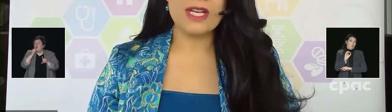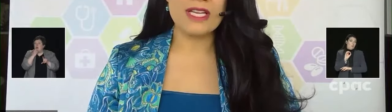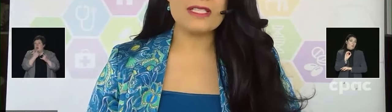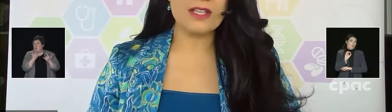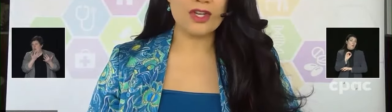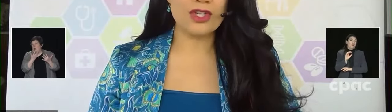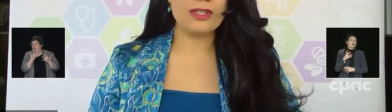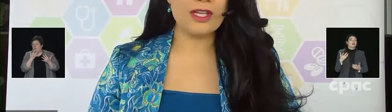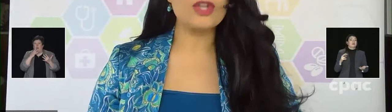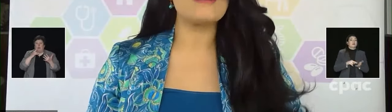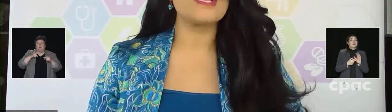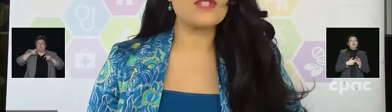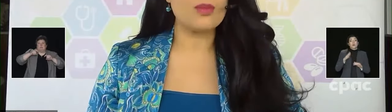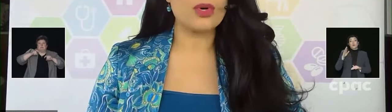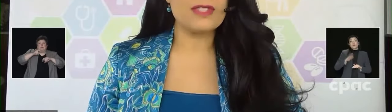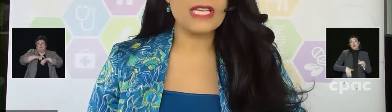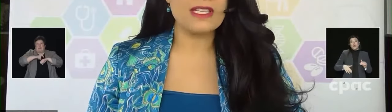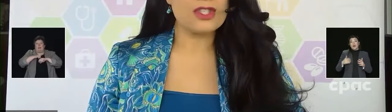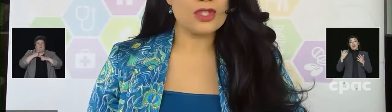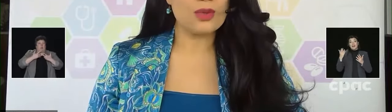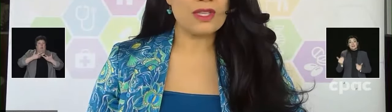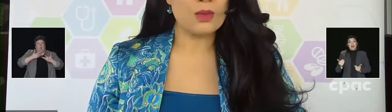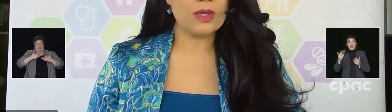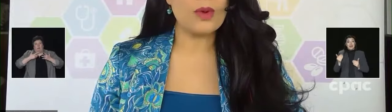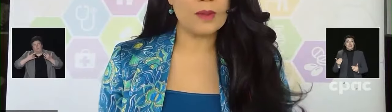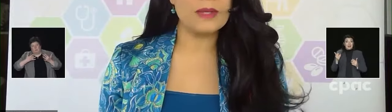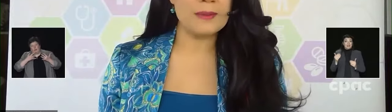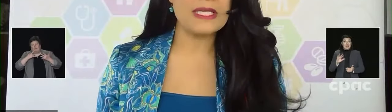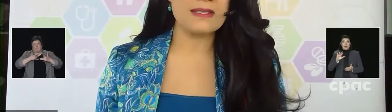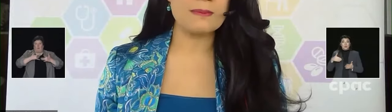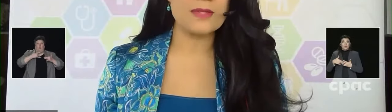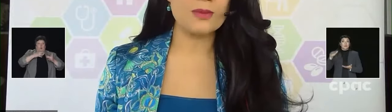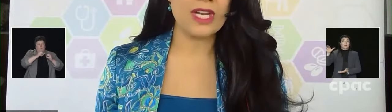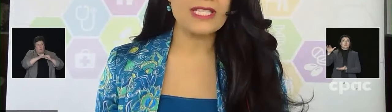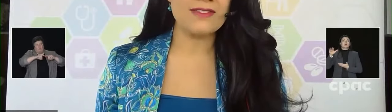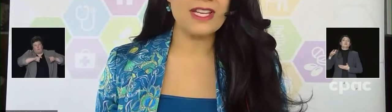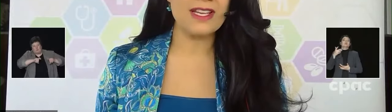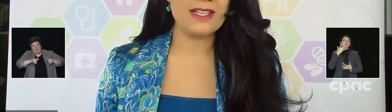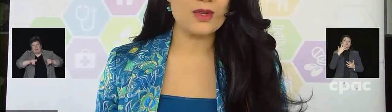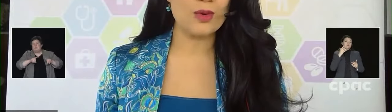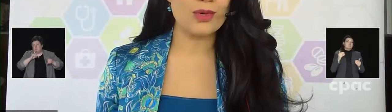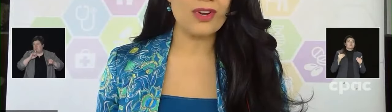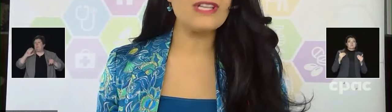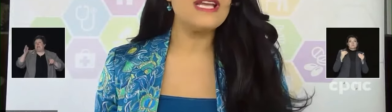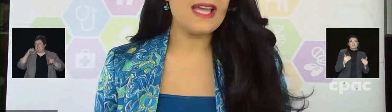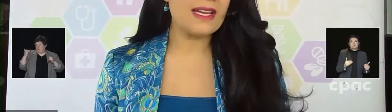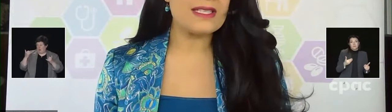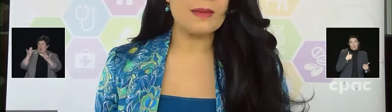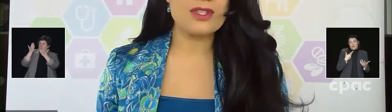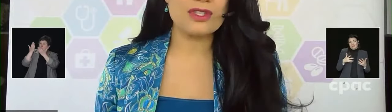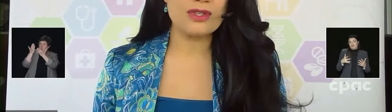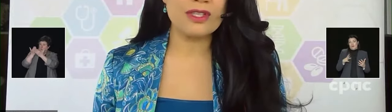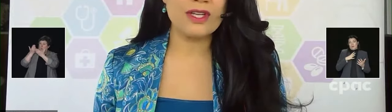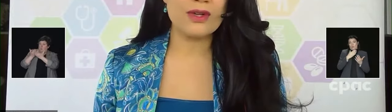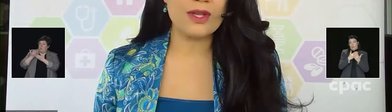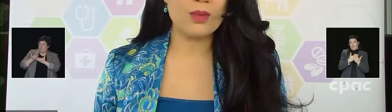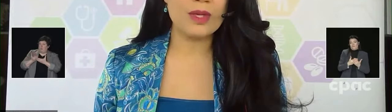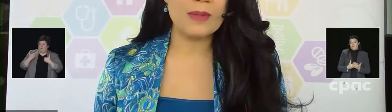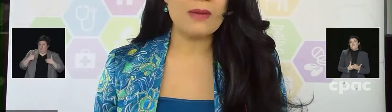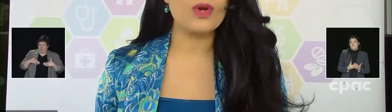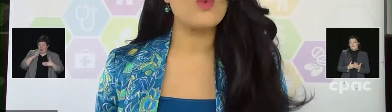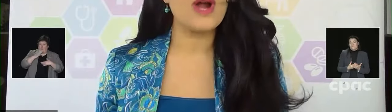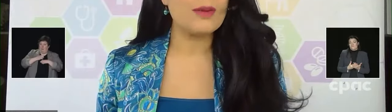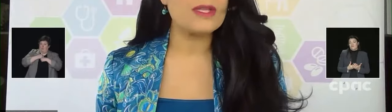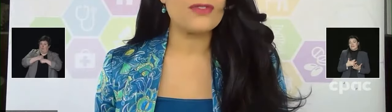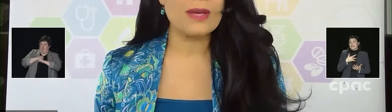that there is a good amount of supportive data to show that there would probably be some good activity against Omicron. And as I mentioned earlier, there